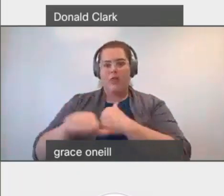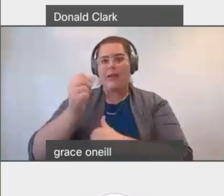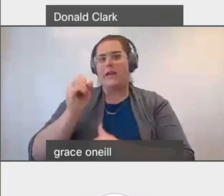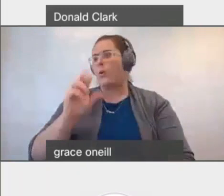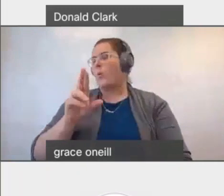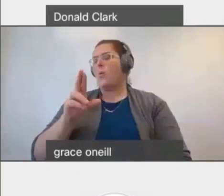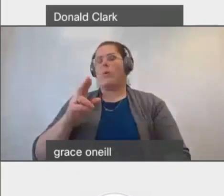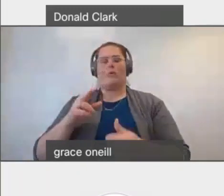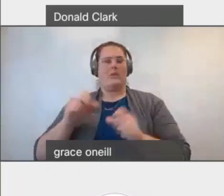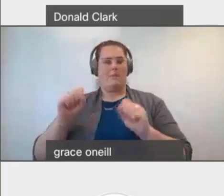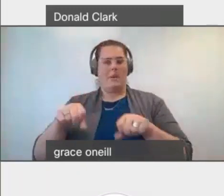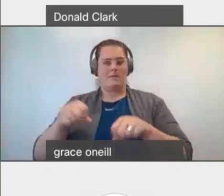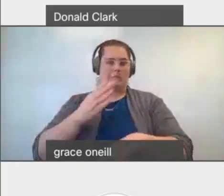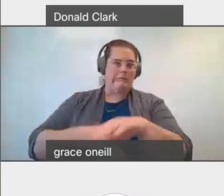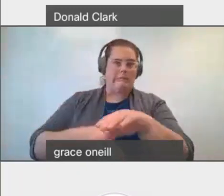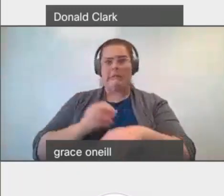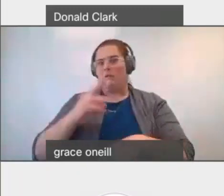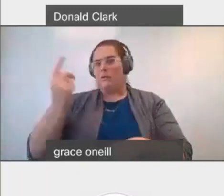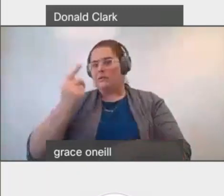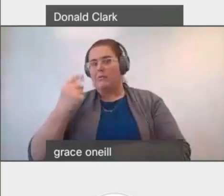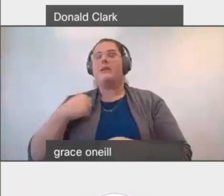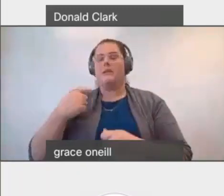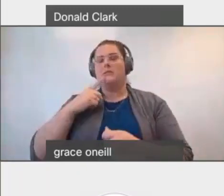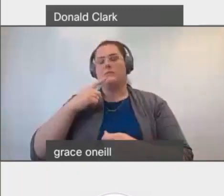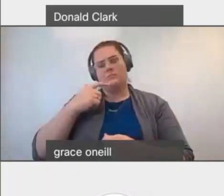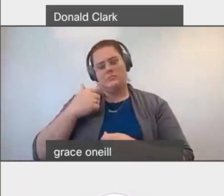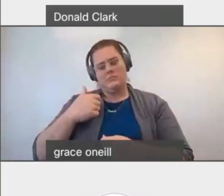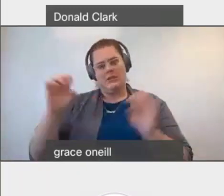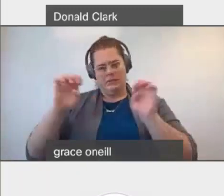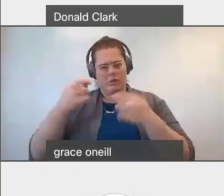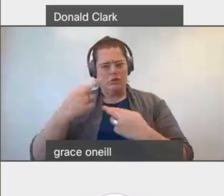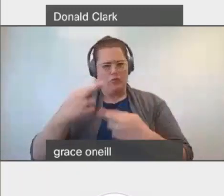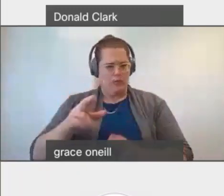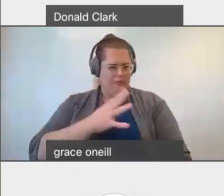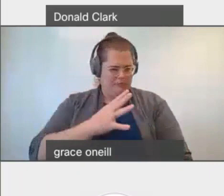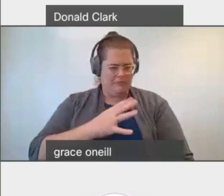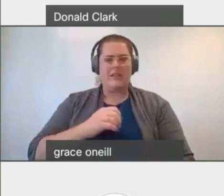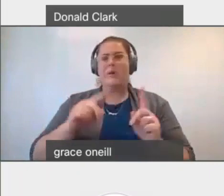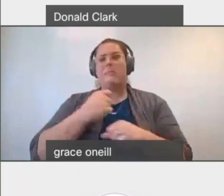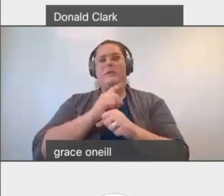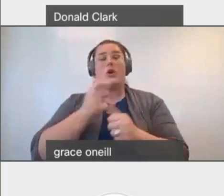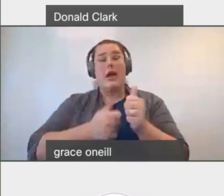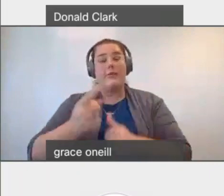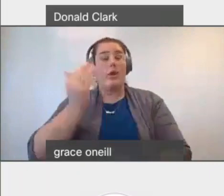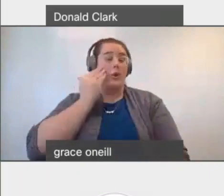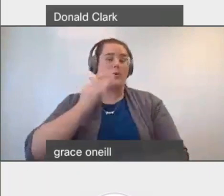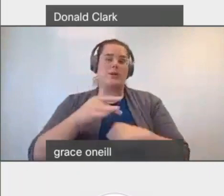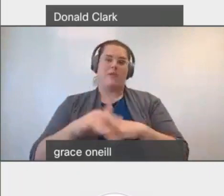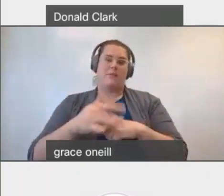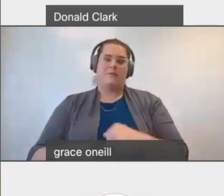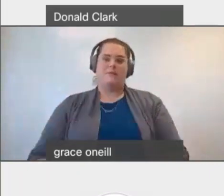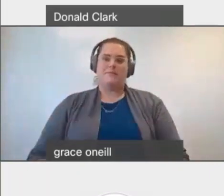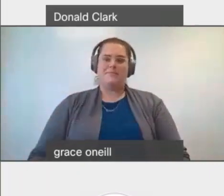the exact process so that every agency knows that this service is available. So thank you. I see